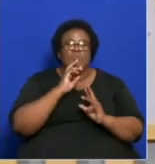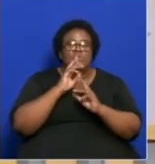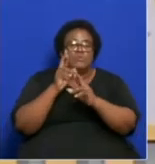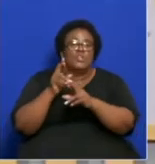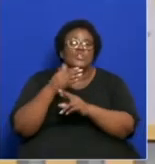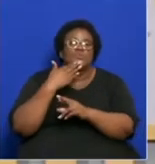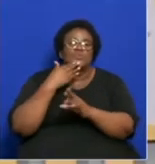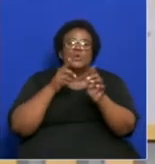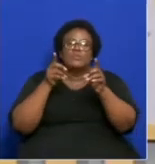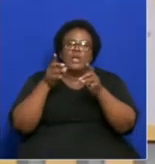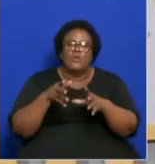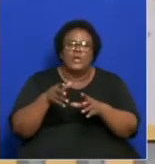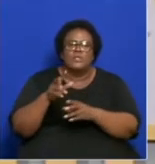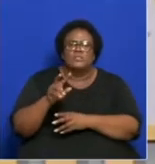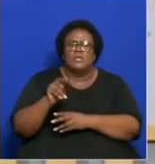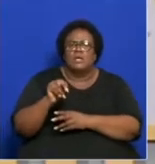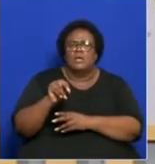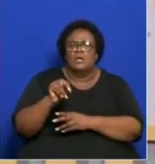about these 13